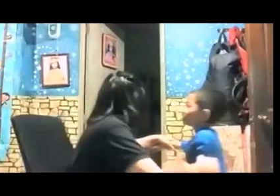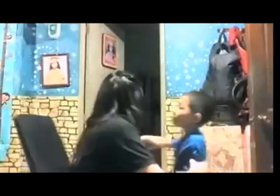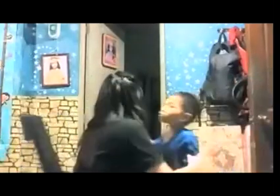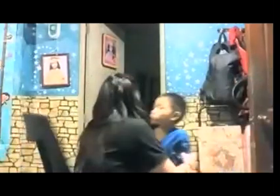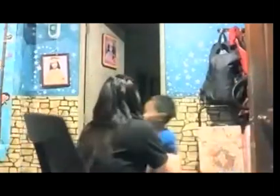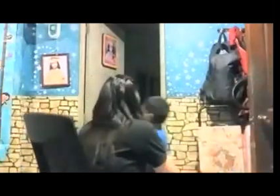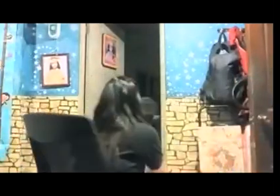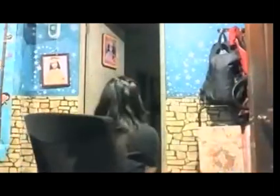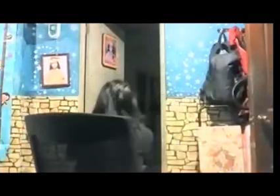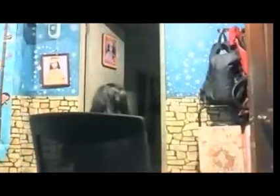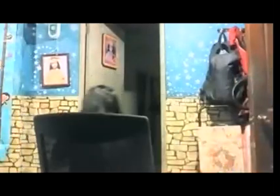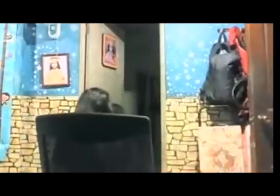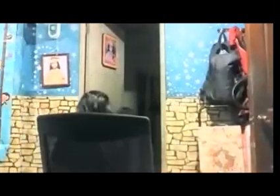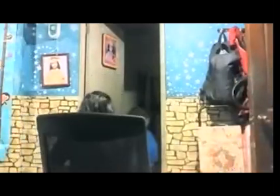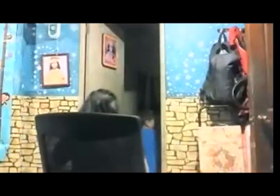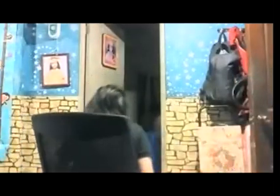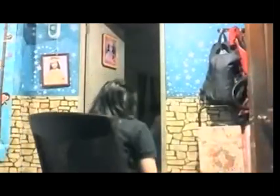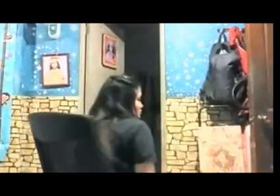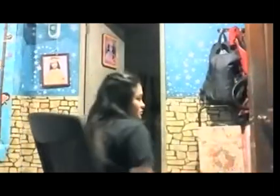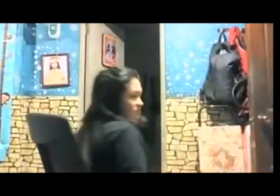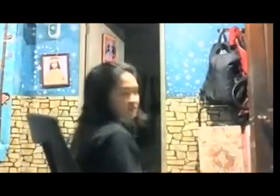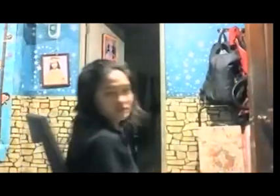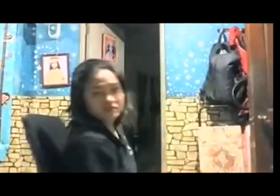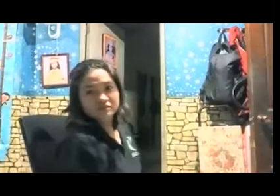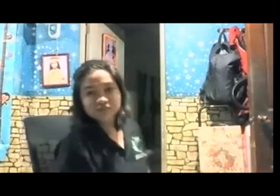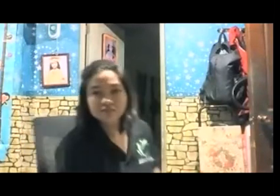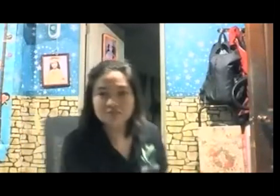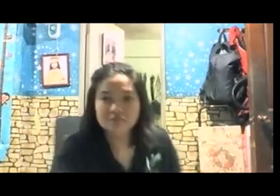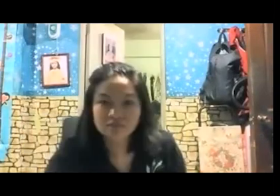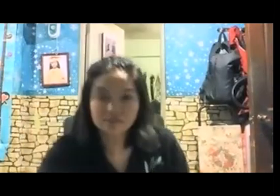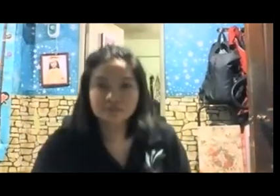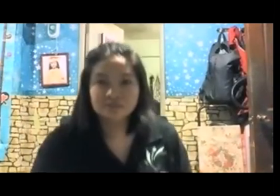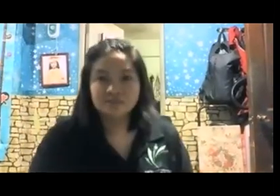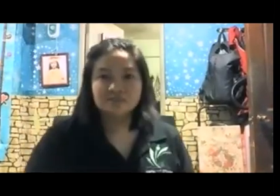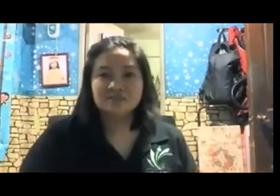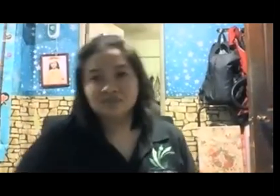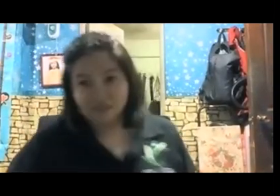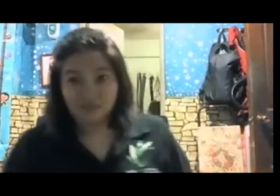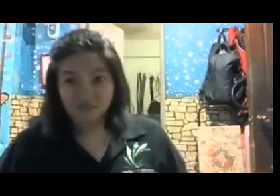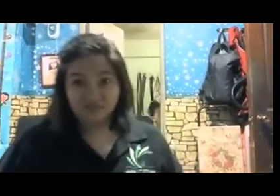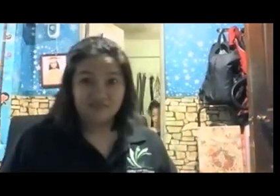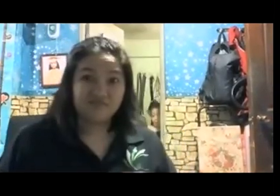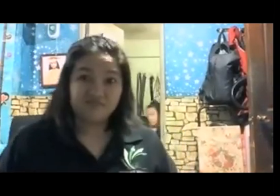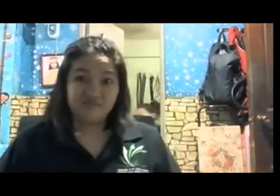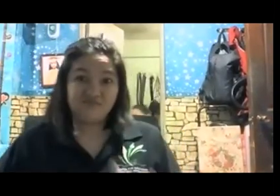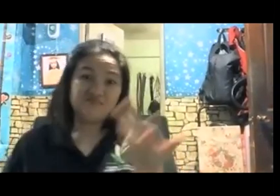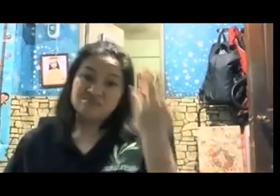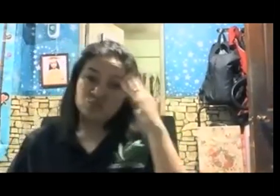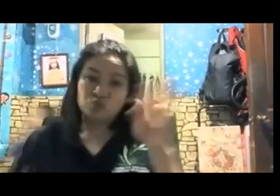it's subject predicate. Okay, one moment. Okay, so what is the predicate?